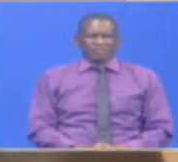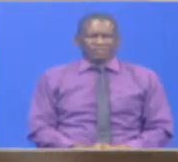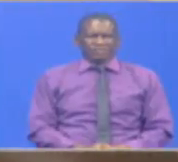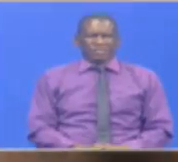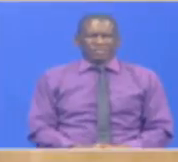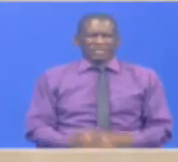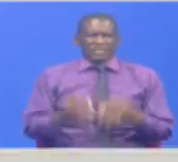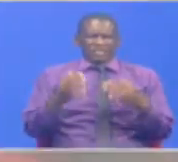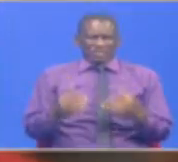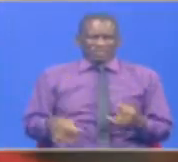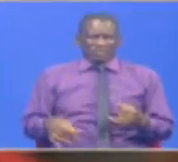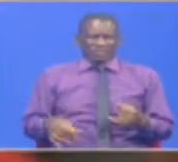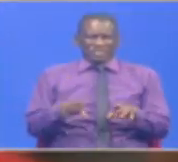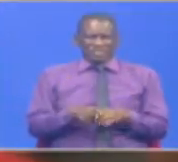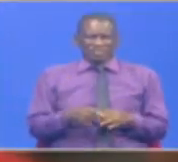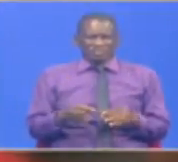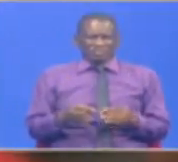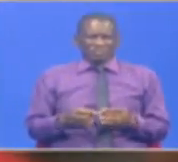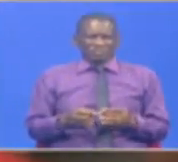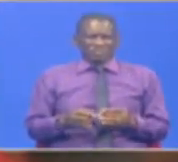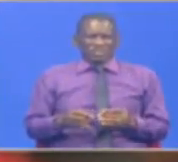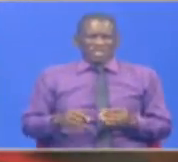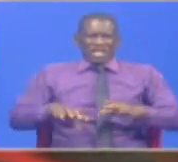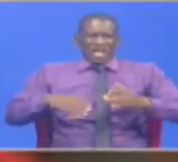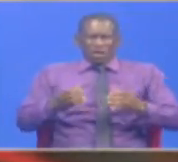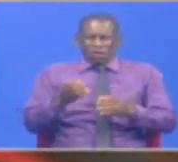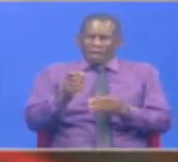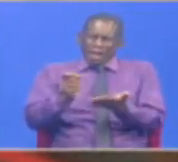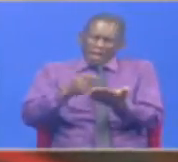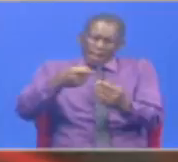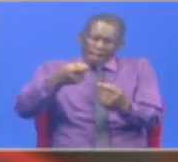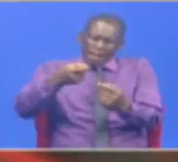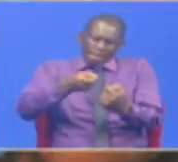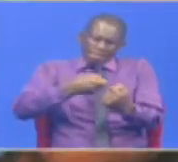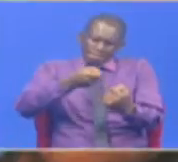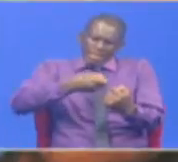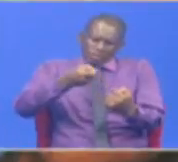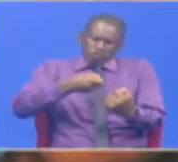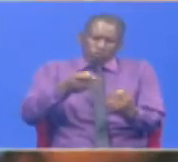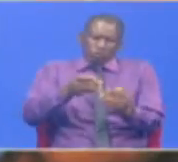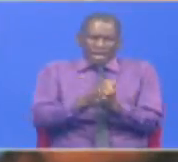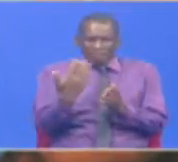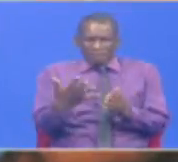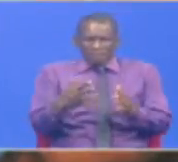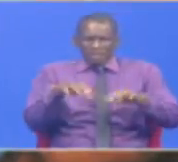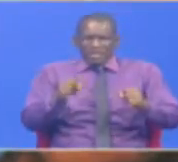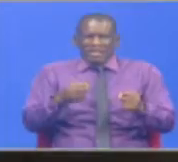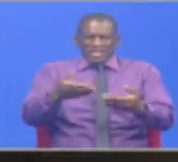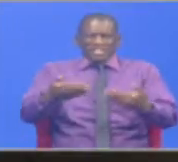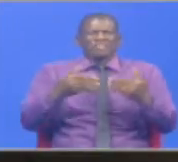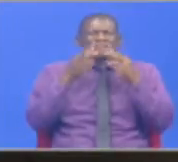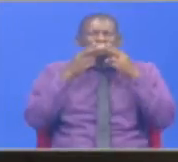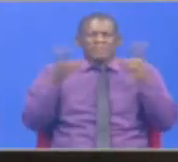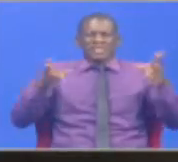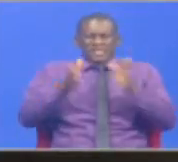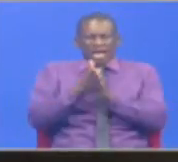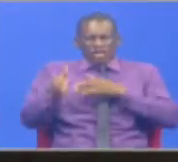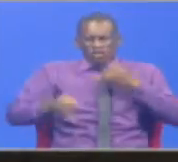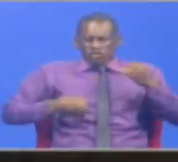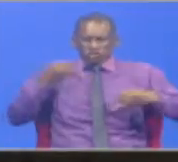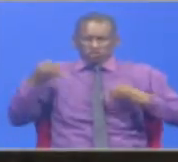It's still mysterious how a pencil and paper could bring so much peace in my life and joy.